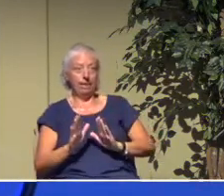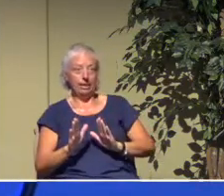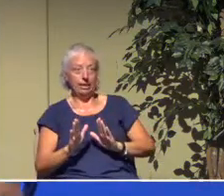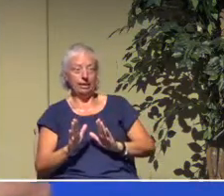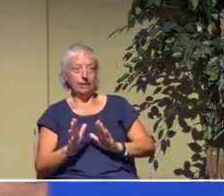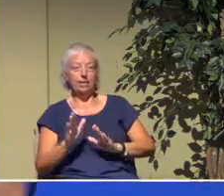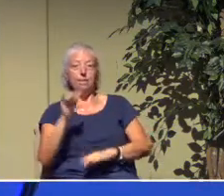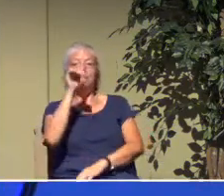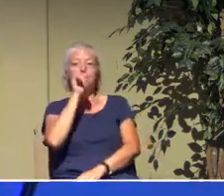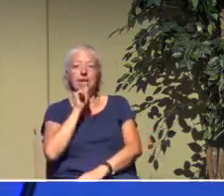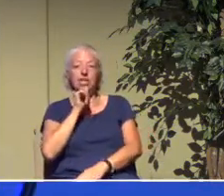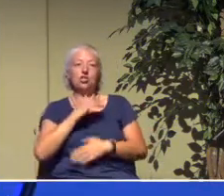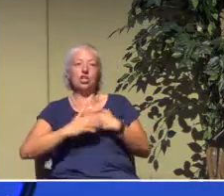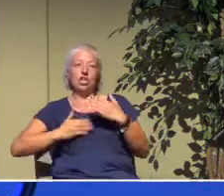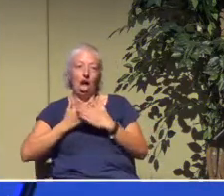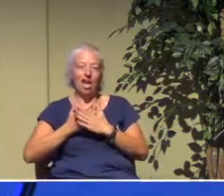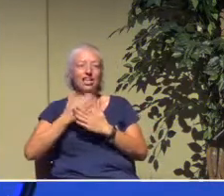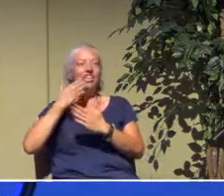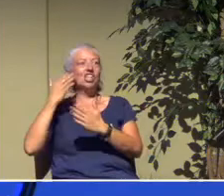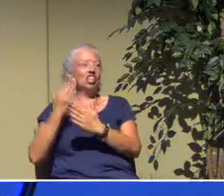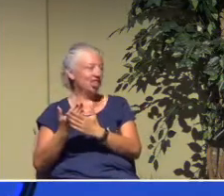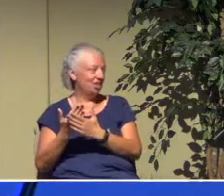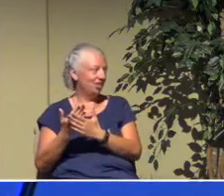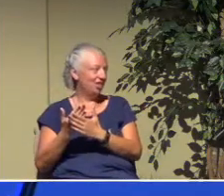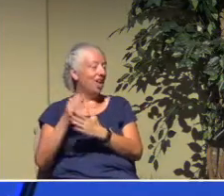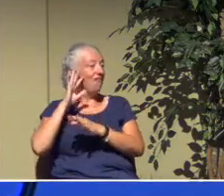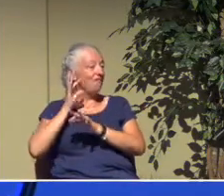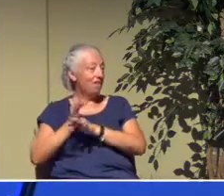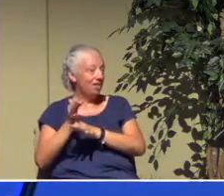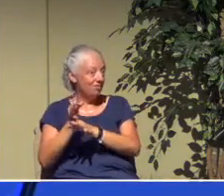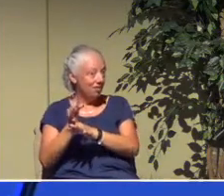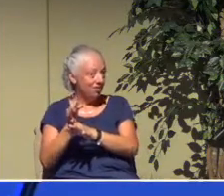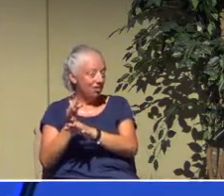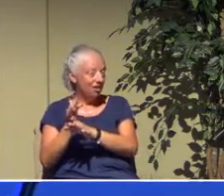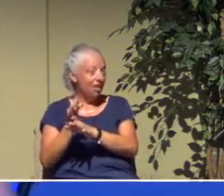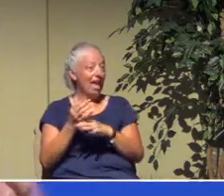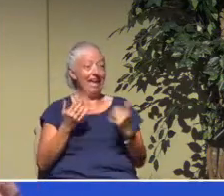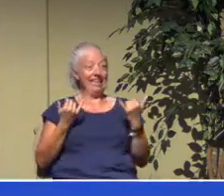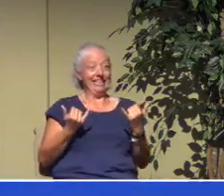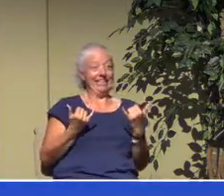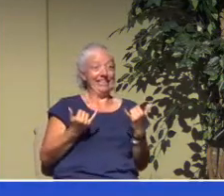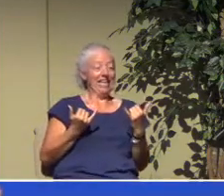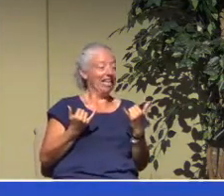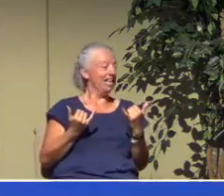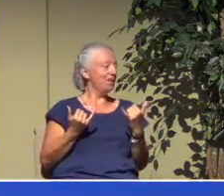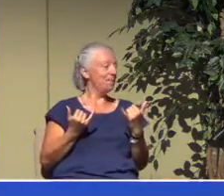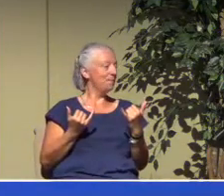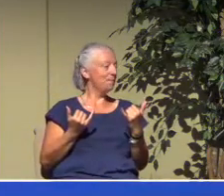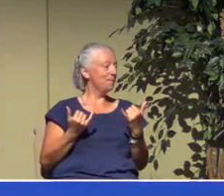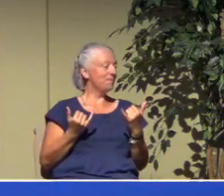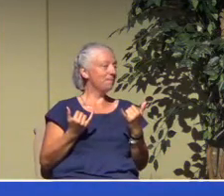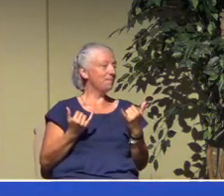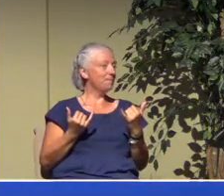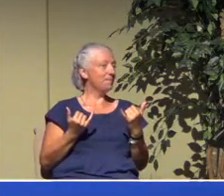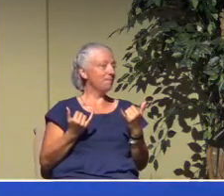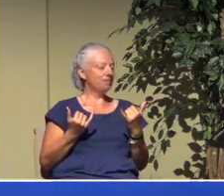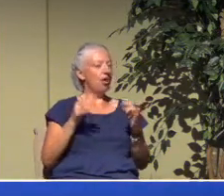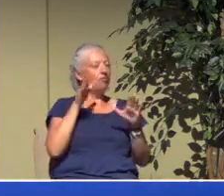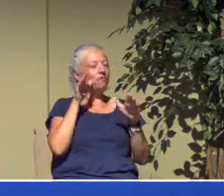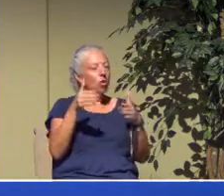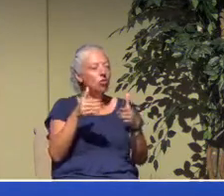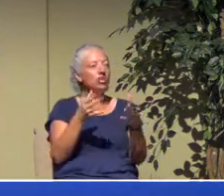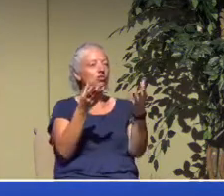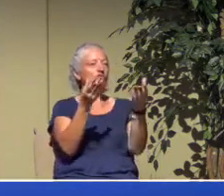and patience, and kindness, and goodness, and faithfulness. And today, we should focus